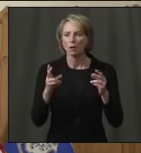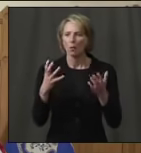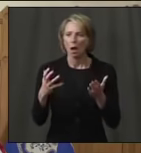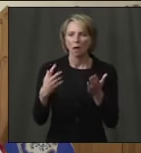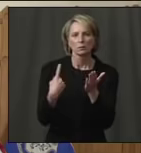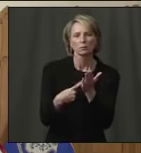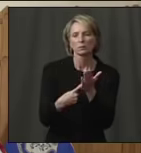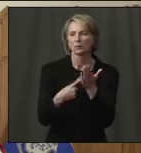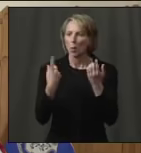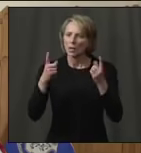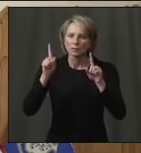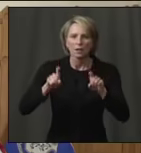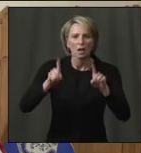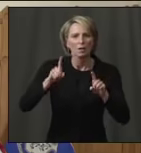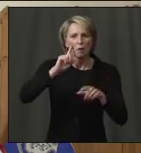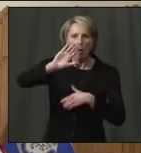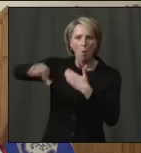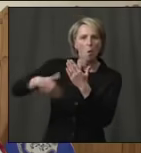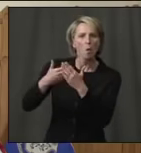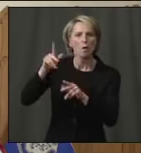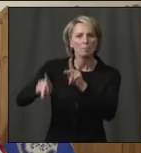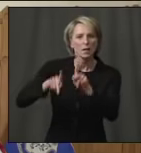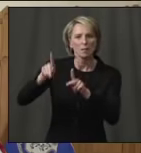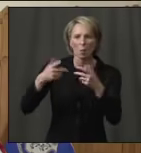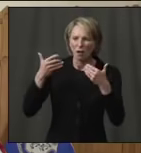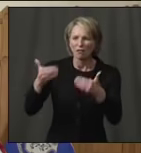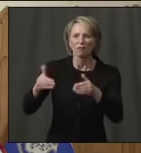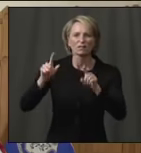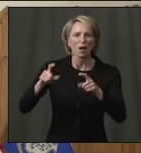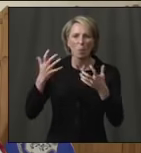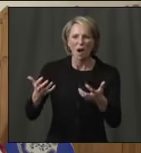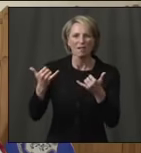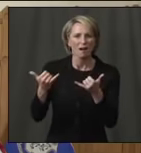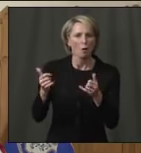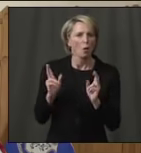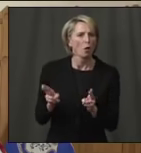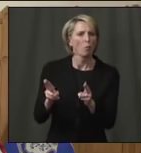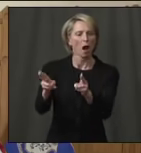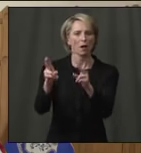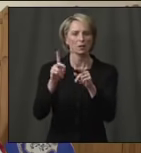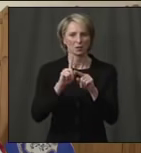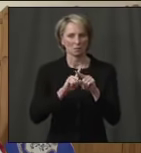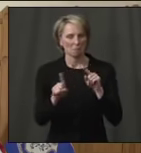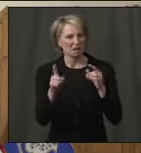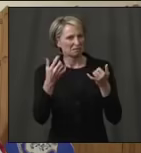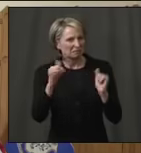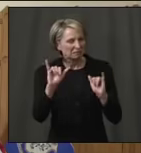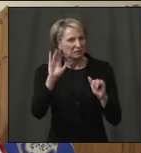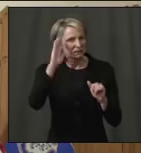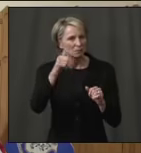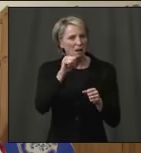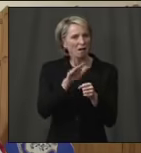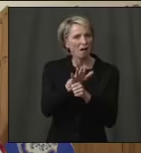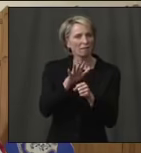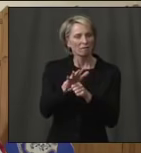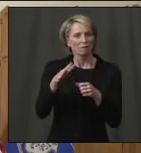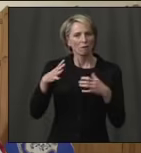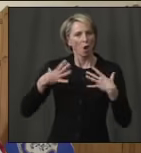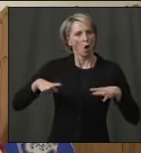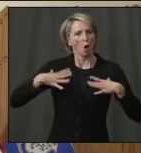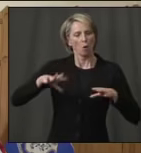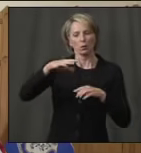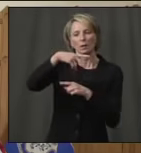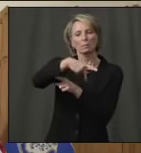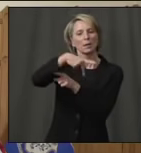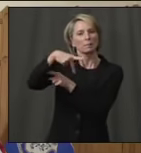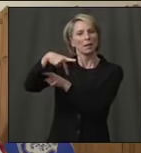sure everyone gets tested, but unless there's enough PPE, where do we stand on PPE, and has the